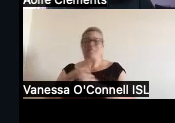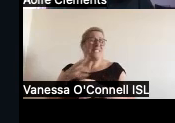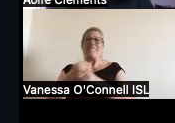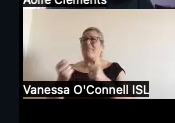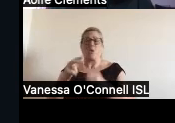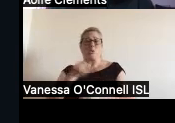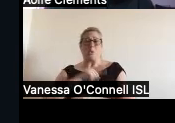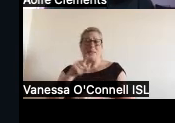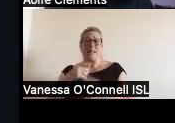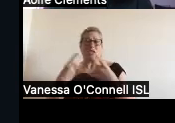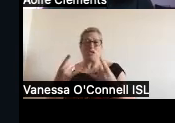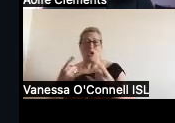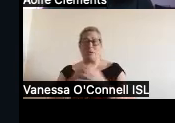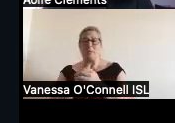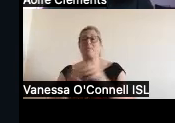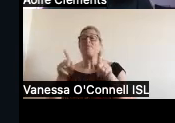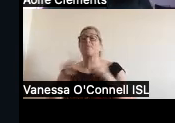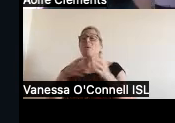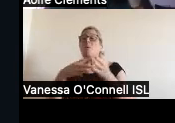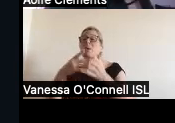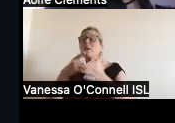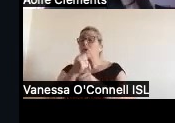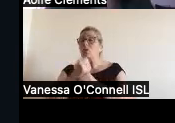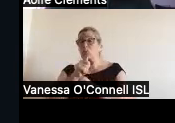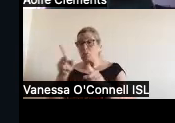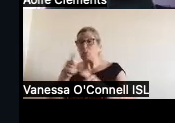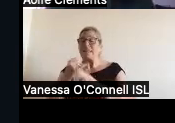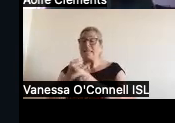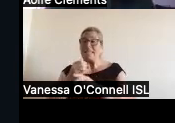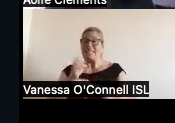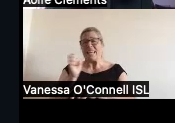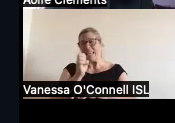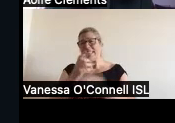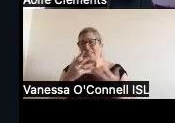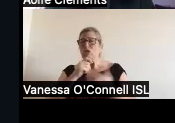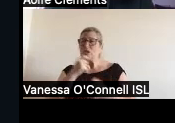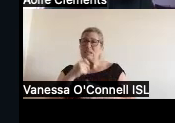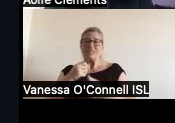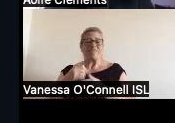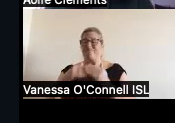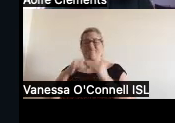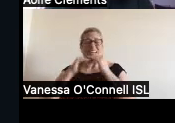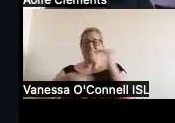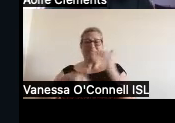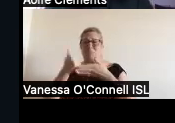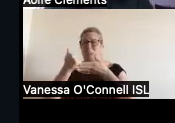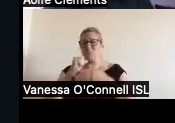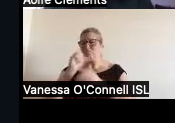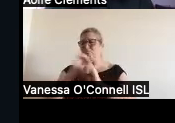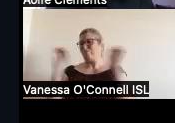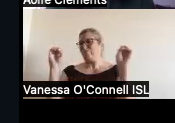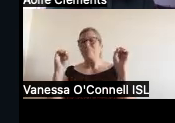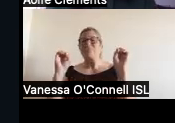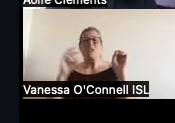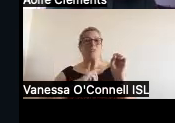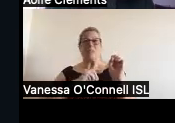spoke to this SDLP candidate that was in East Belfast, she did remark at the lack of support that she had been given, that she didn't really have anyone to